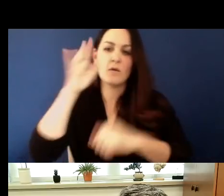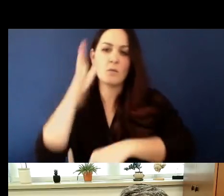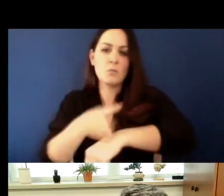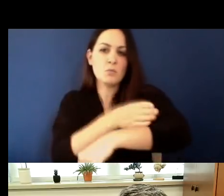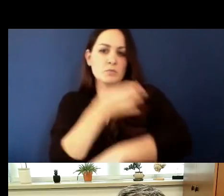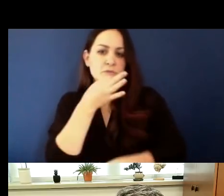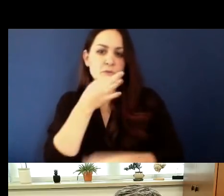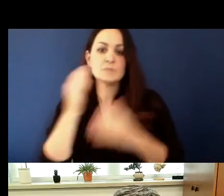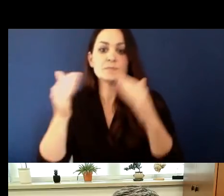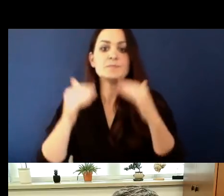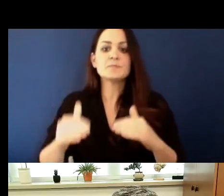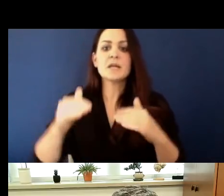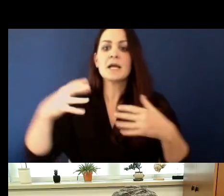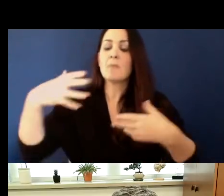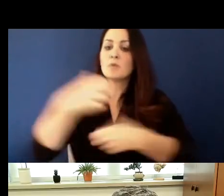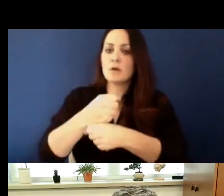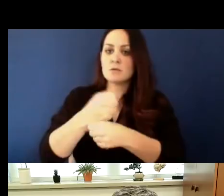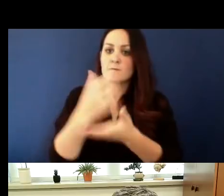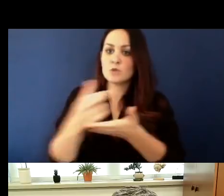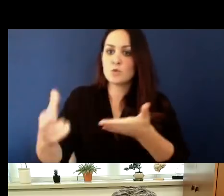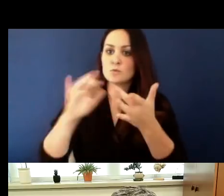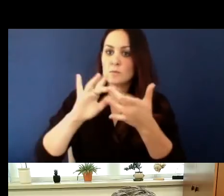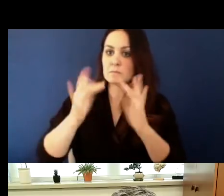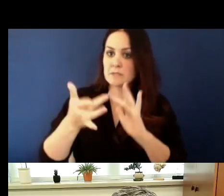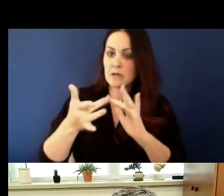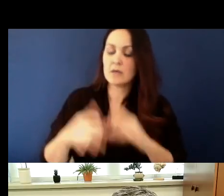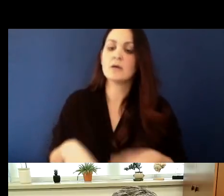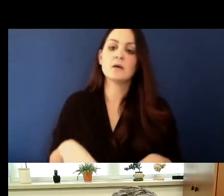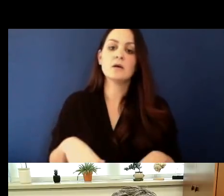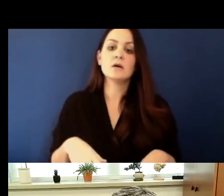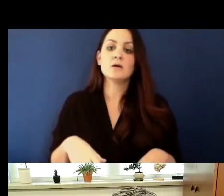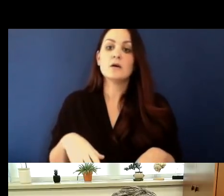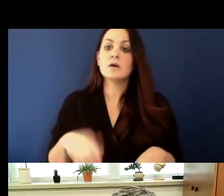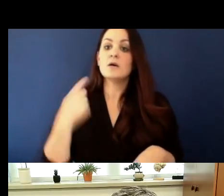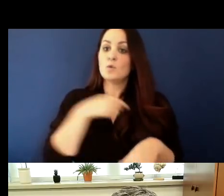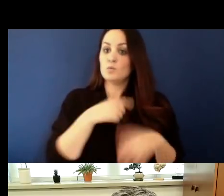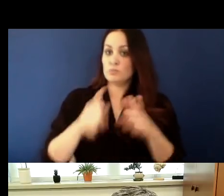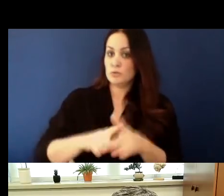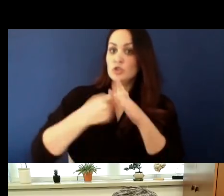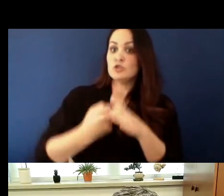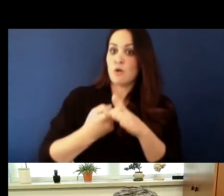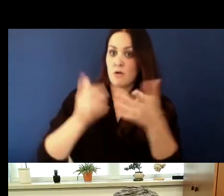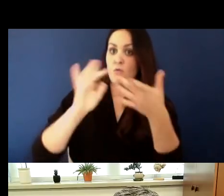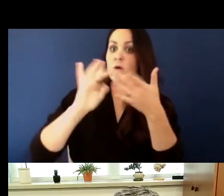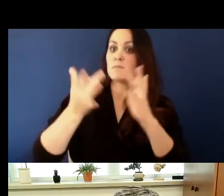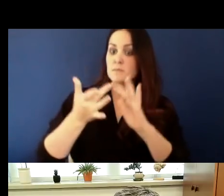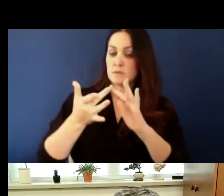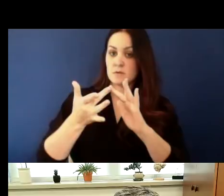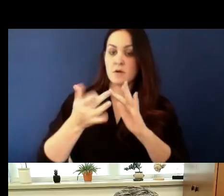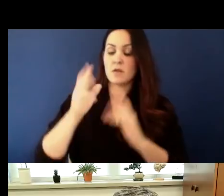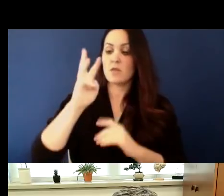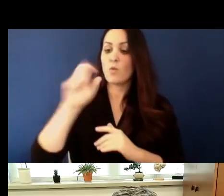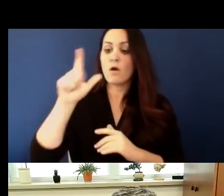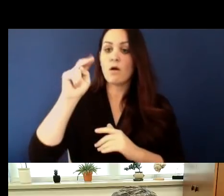Next is a comprehensive resources website where we've launched a resources webpage that lives on our Wellness Office